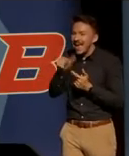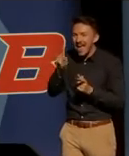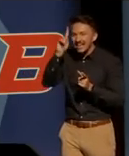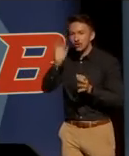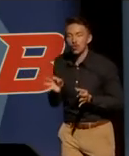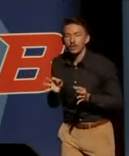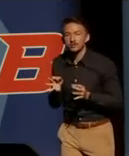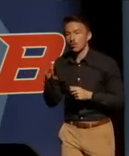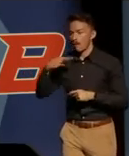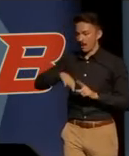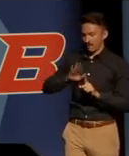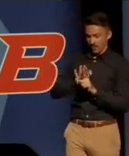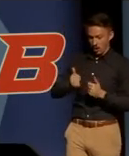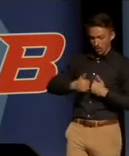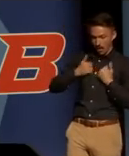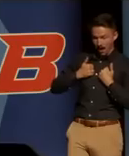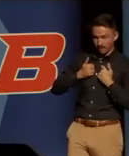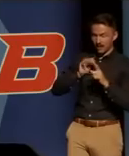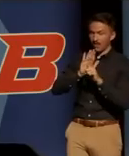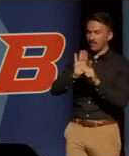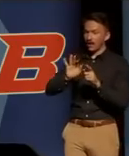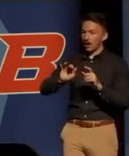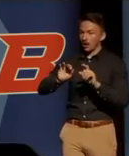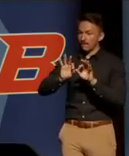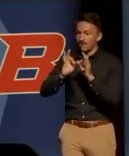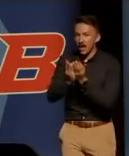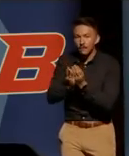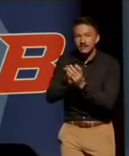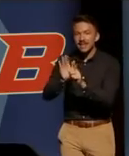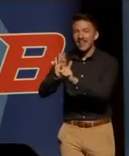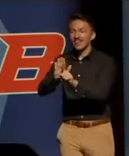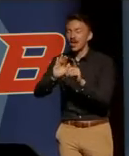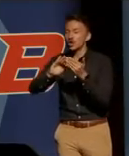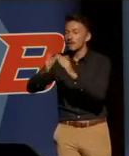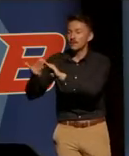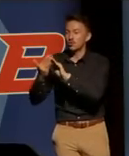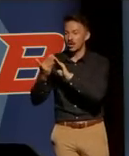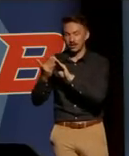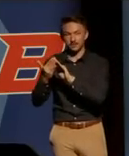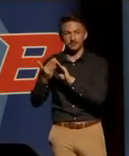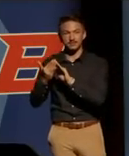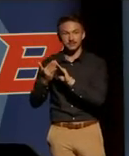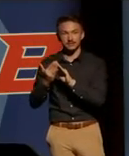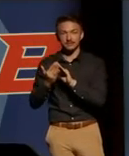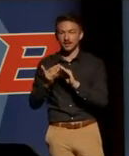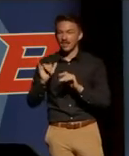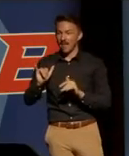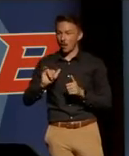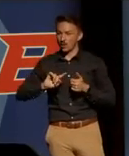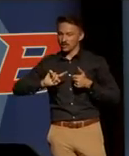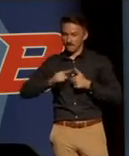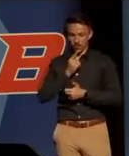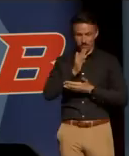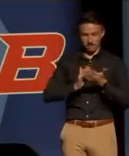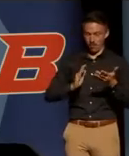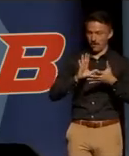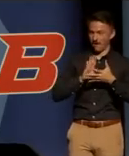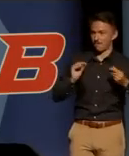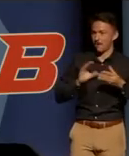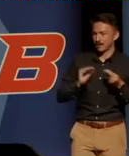can benefit them, their families, and their communities. We wanted that to be the first part of our message in sharing.